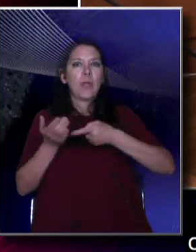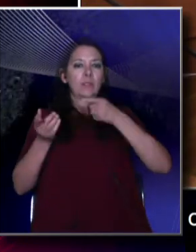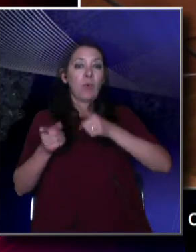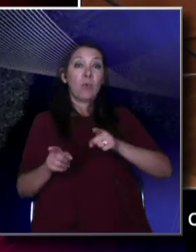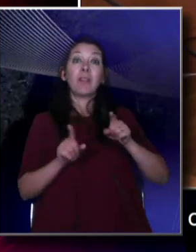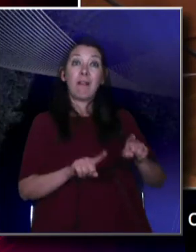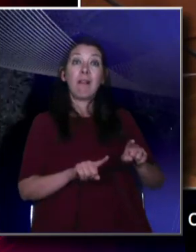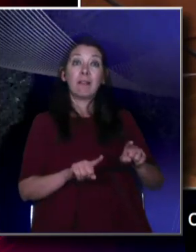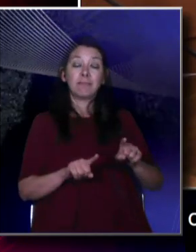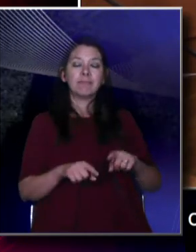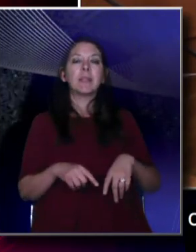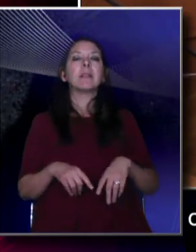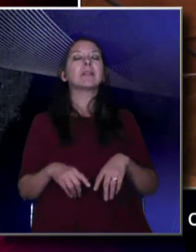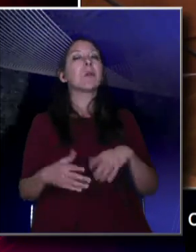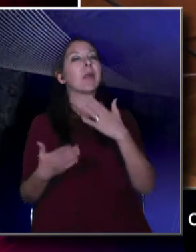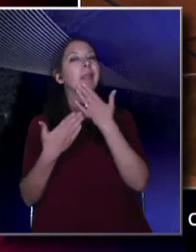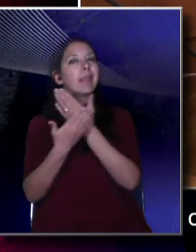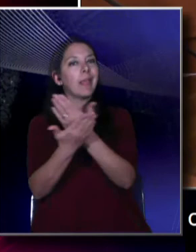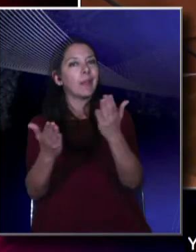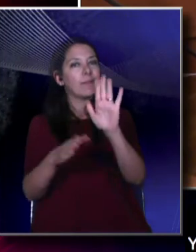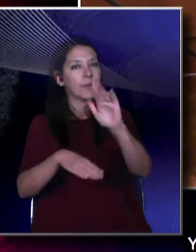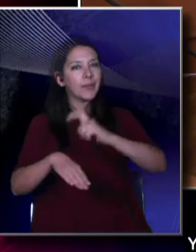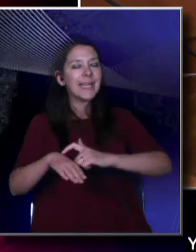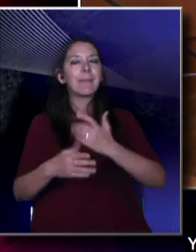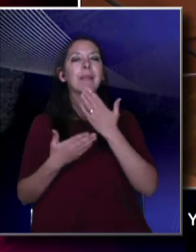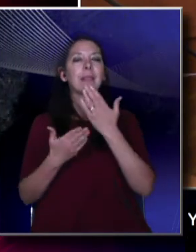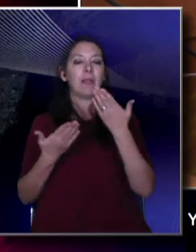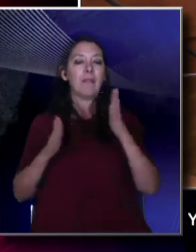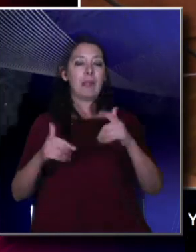thank you for your time, and thank you for allowing me to speak.